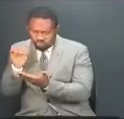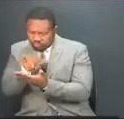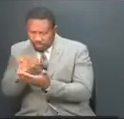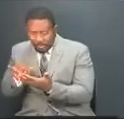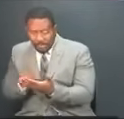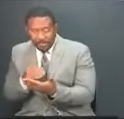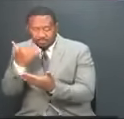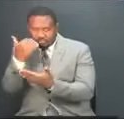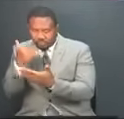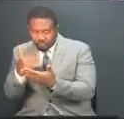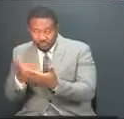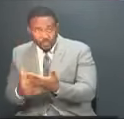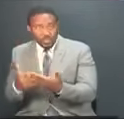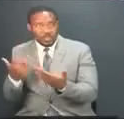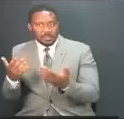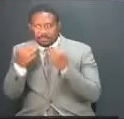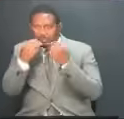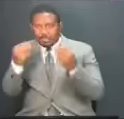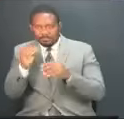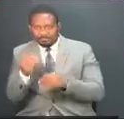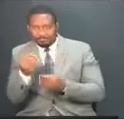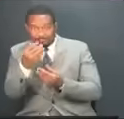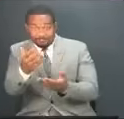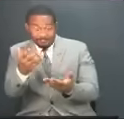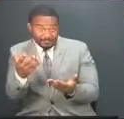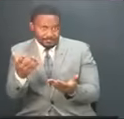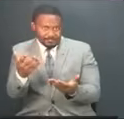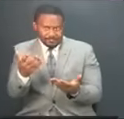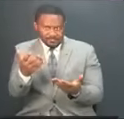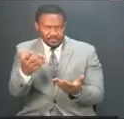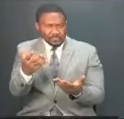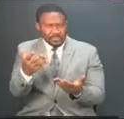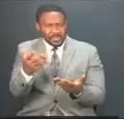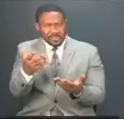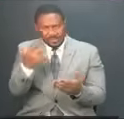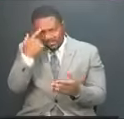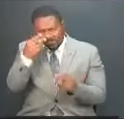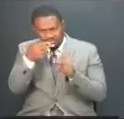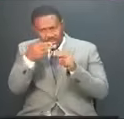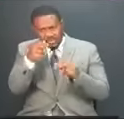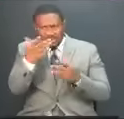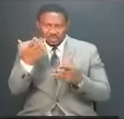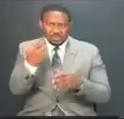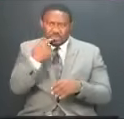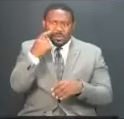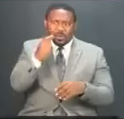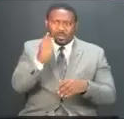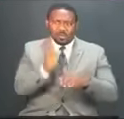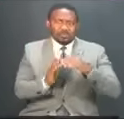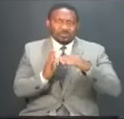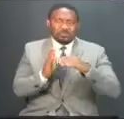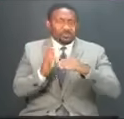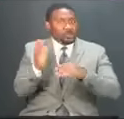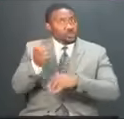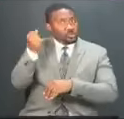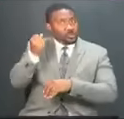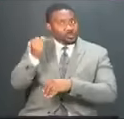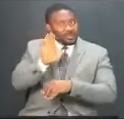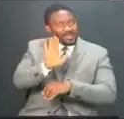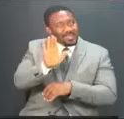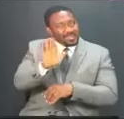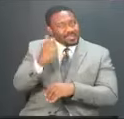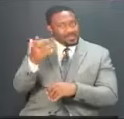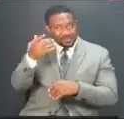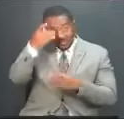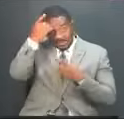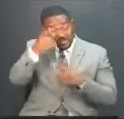he files a motion on notice for interim injunction, whether that serves as an injunction